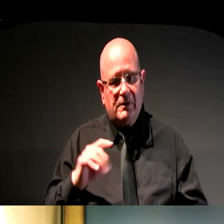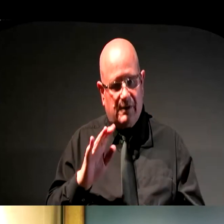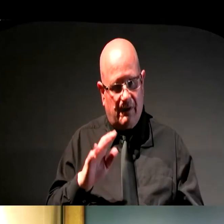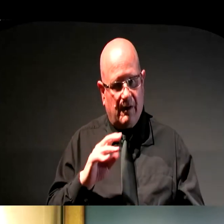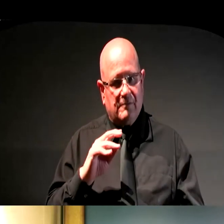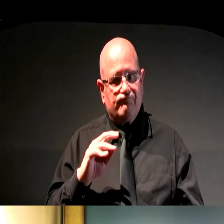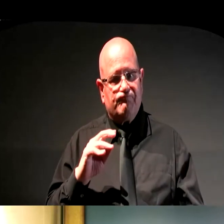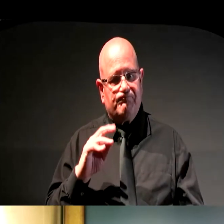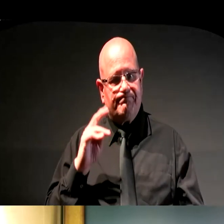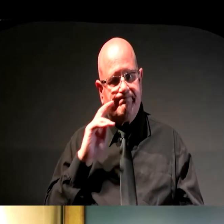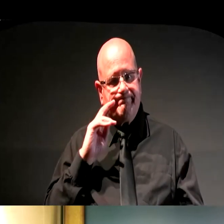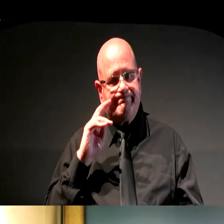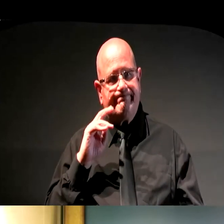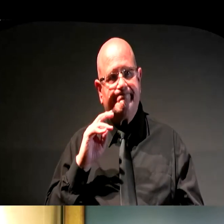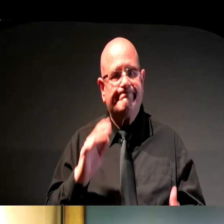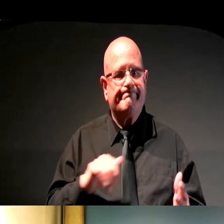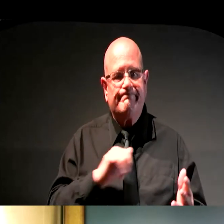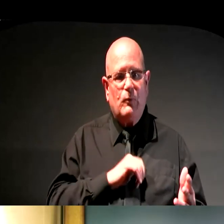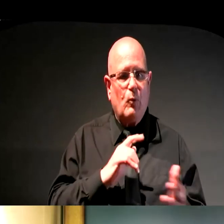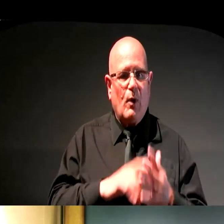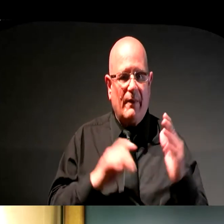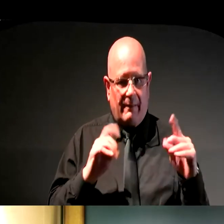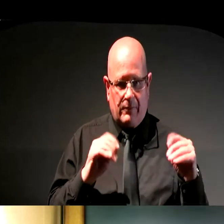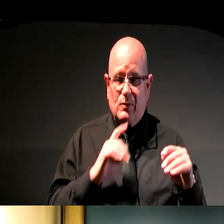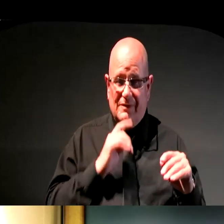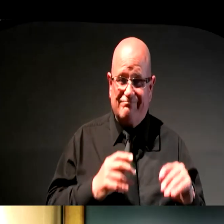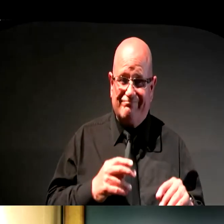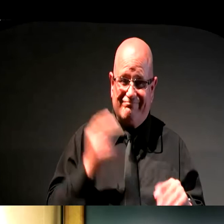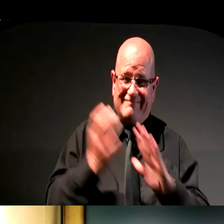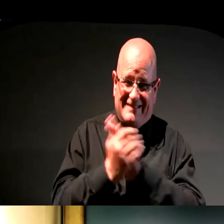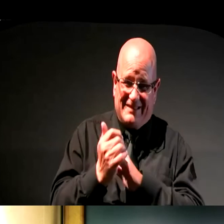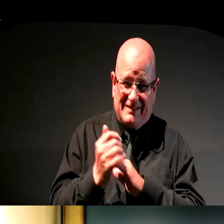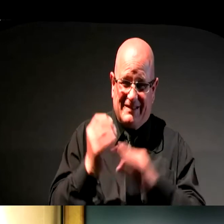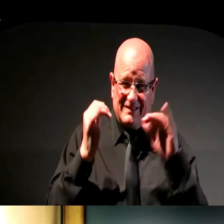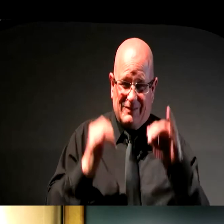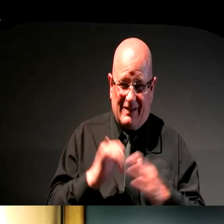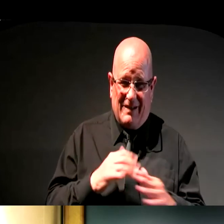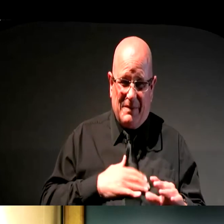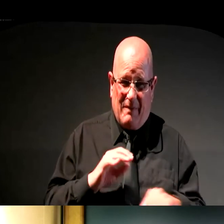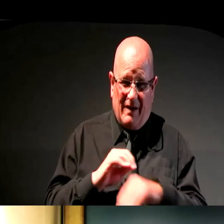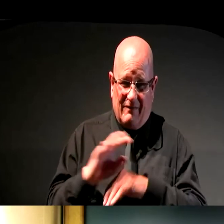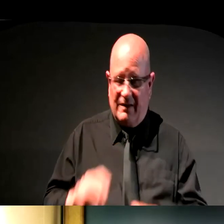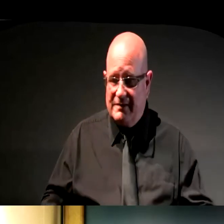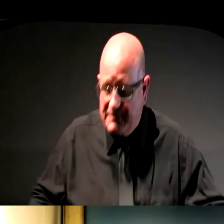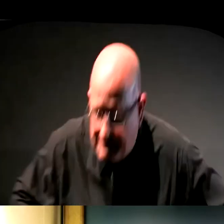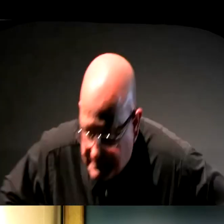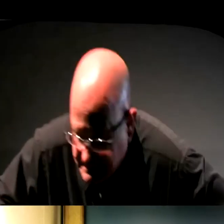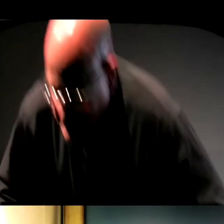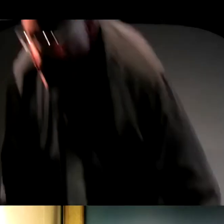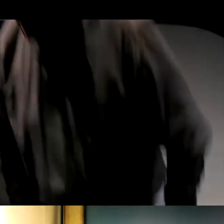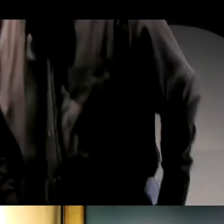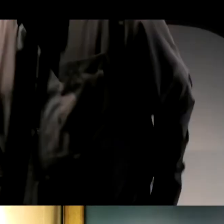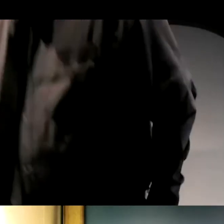they're capable of, because they're highly capable individuals. So that would be mine. Yeah. That's really helpful. Thanks. And Jordan,